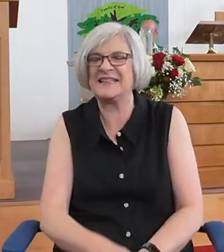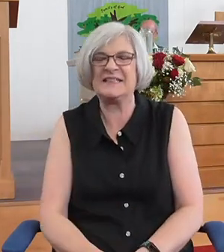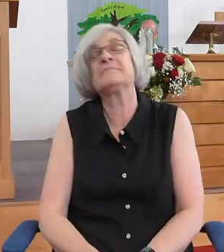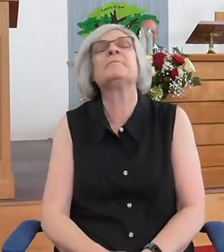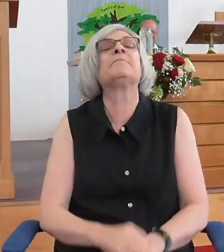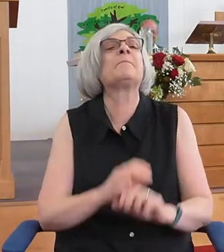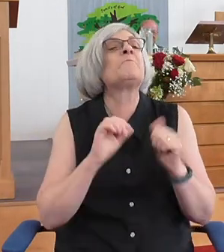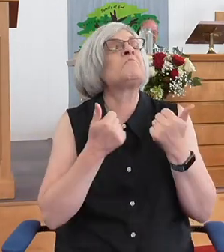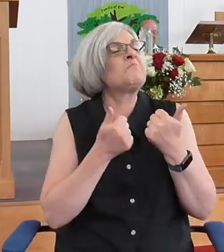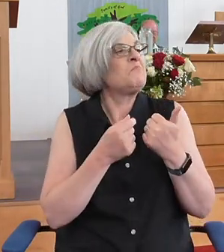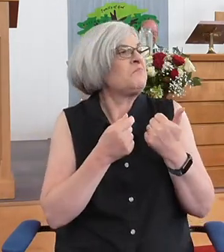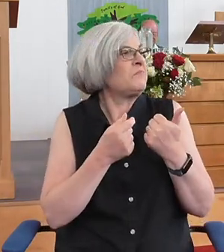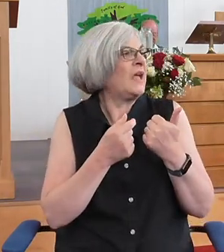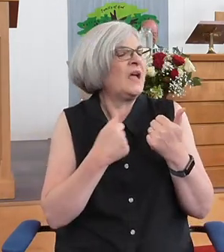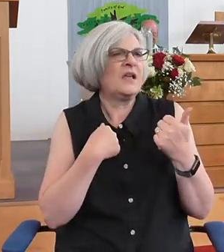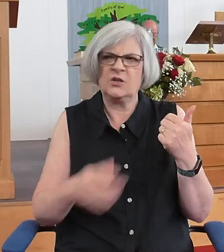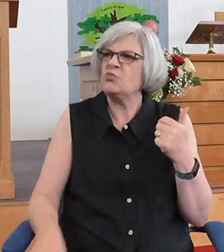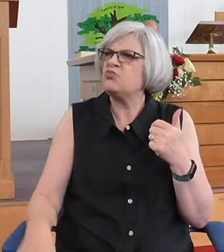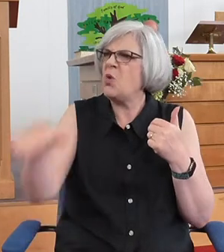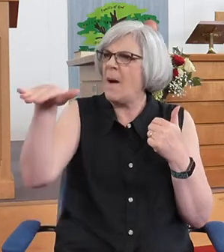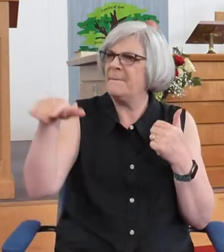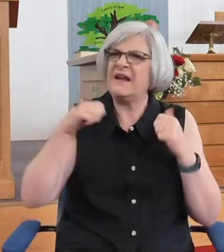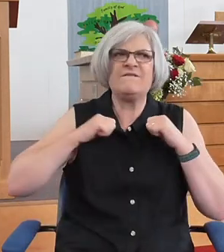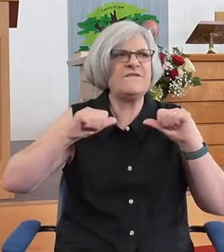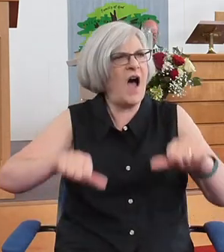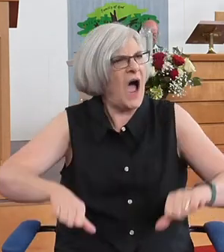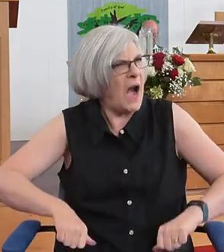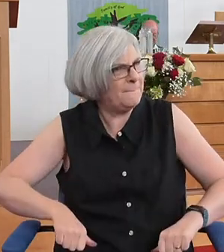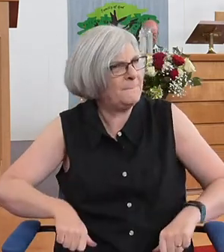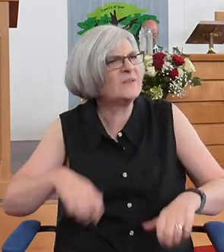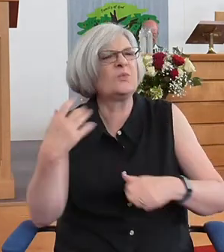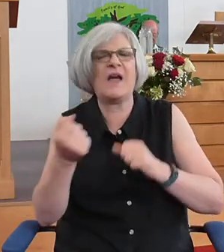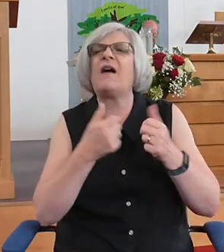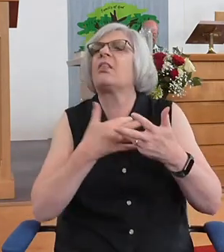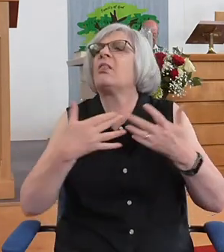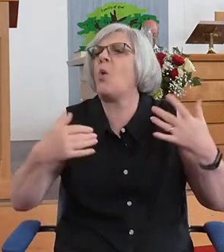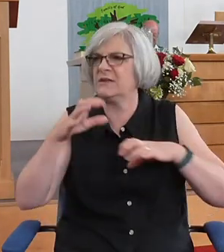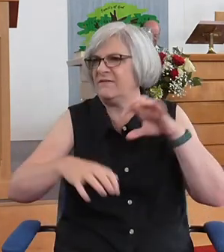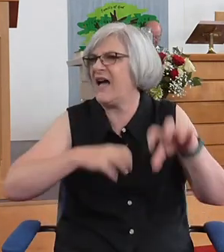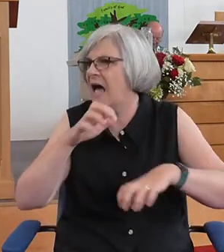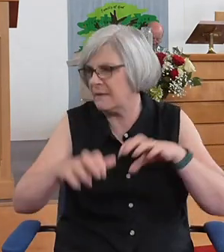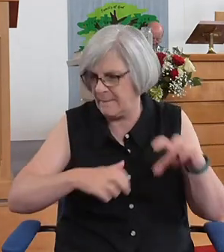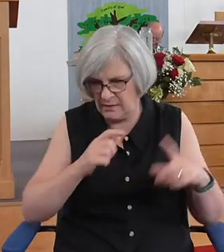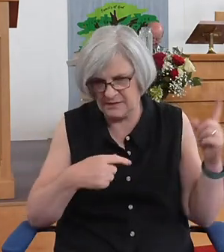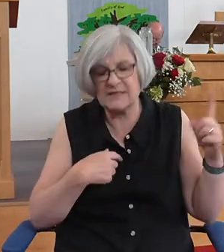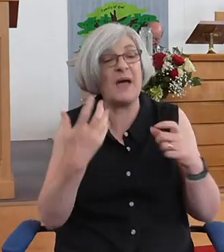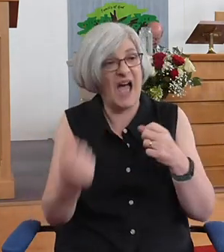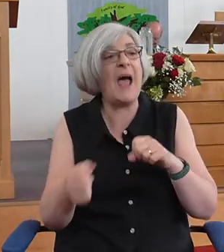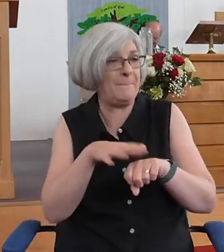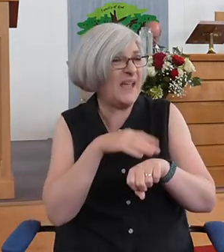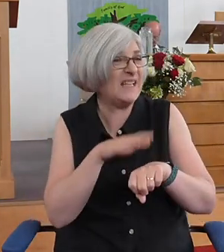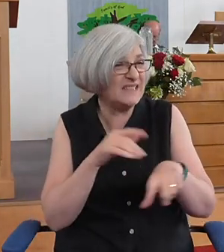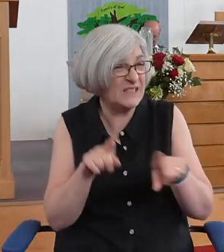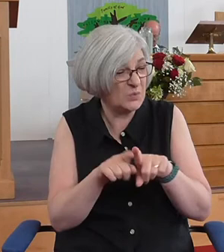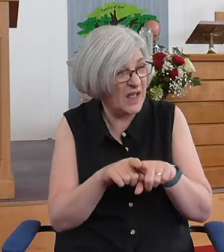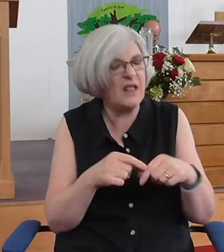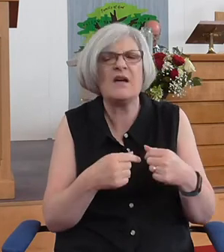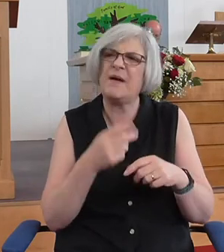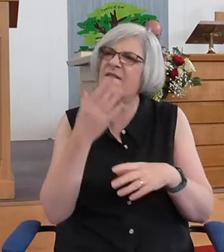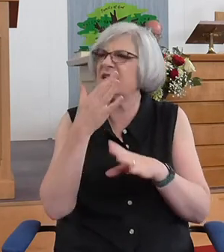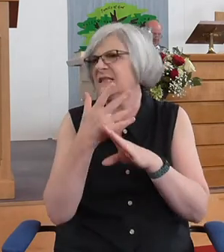Well, I grew up in a farm, so we had lots of animals, but I had my pets, and I have a very sad tale to tell